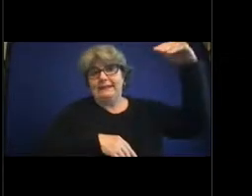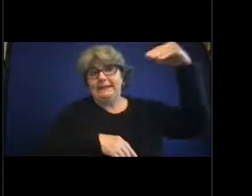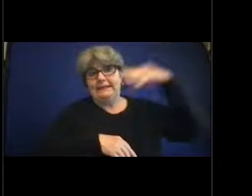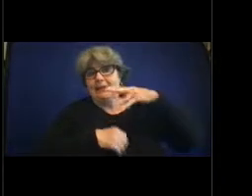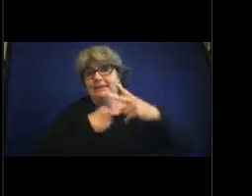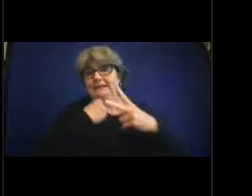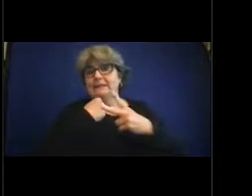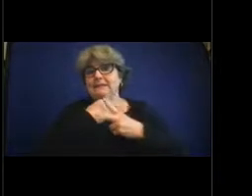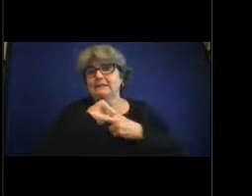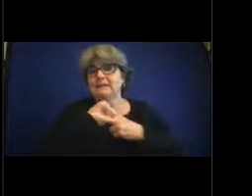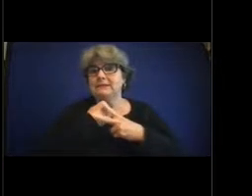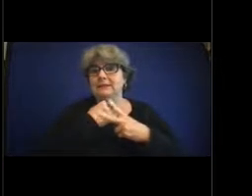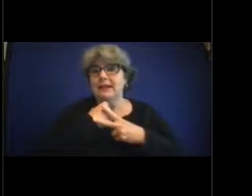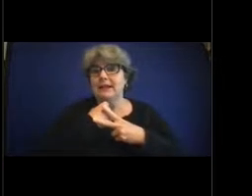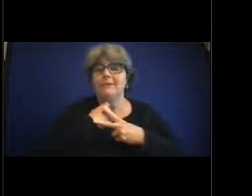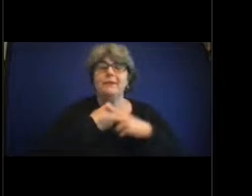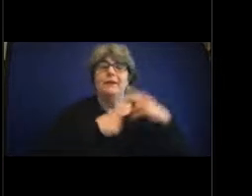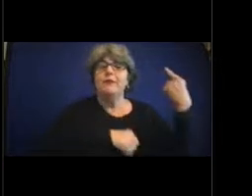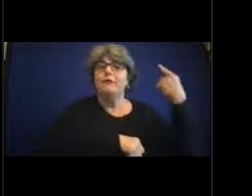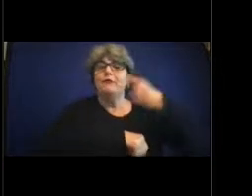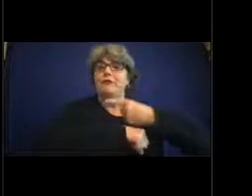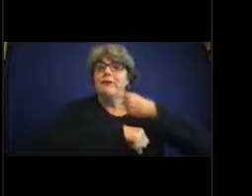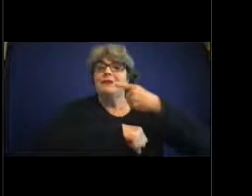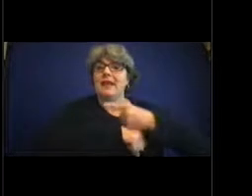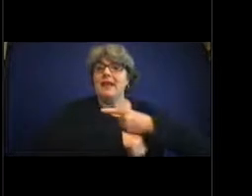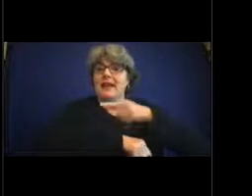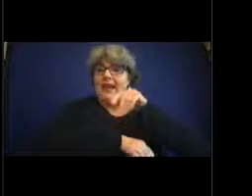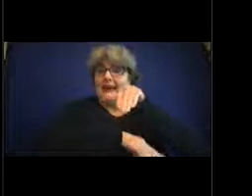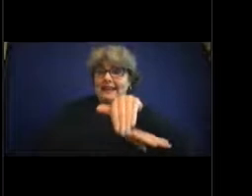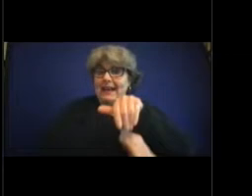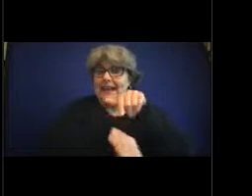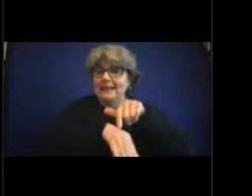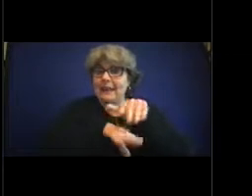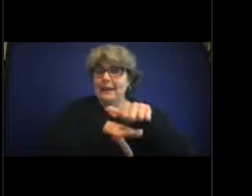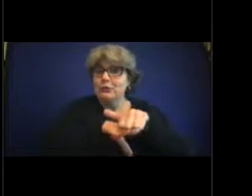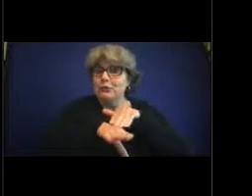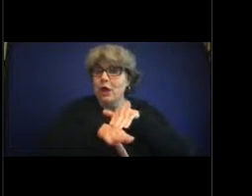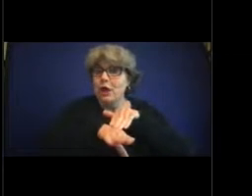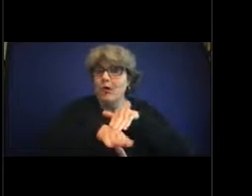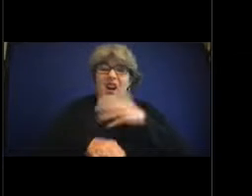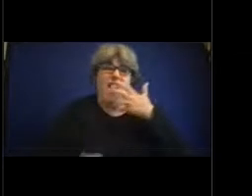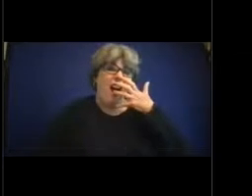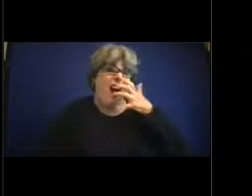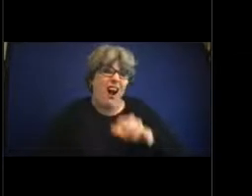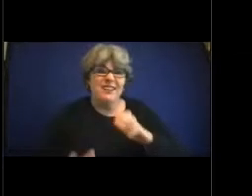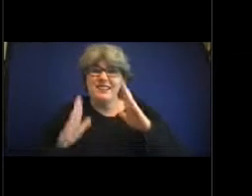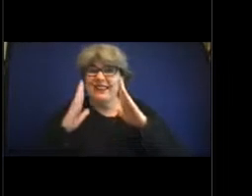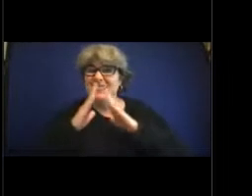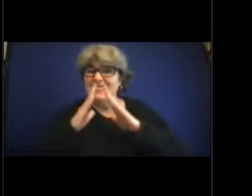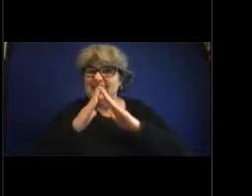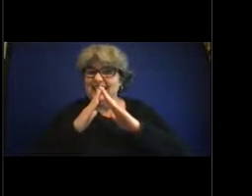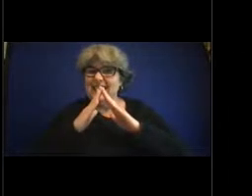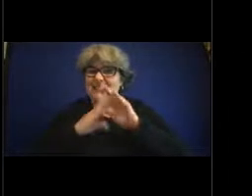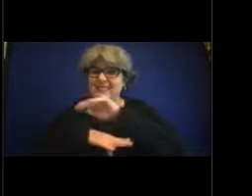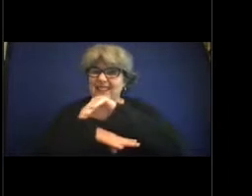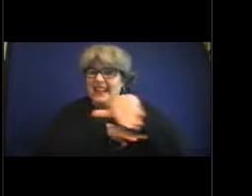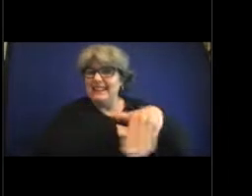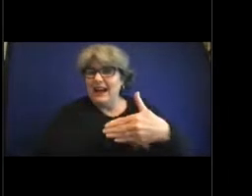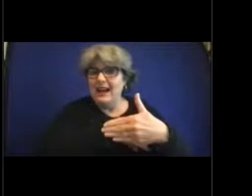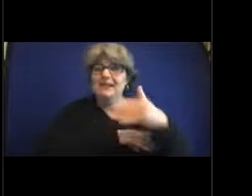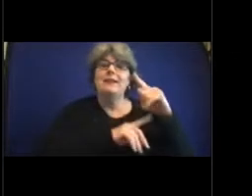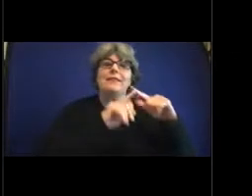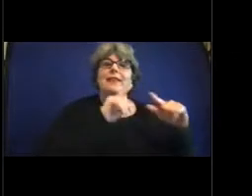through from the daytime and then release it very slowly at night. So it can be much hotter in a city during the nighttime than it is in the